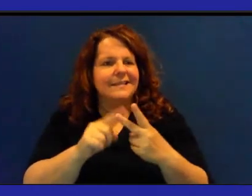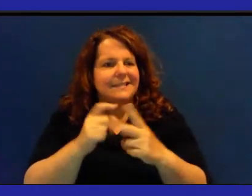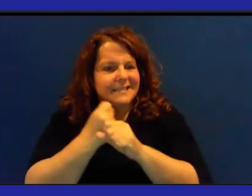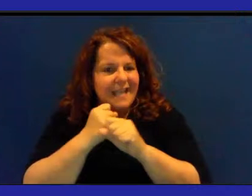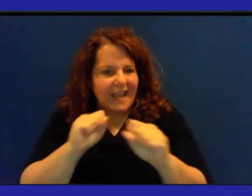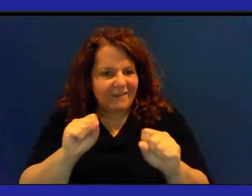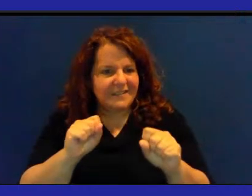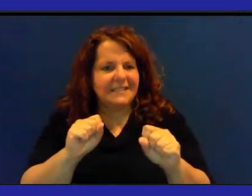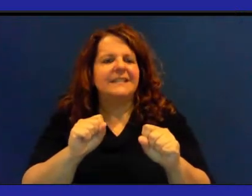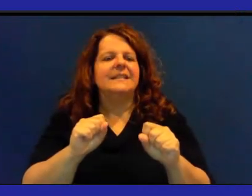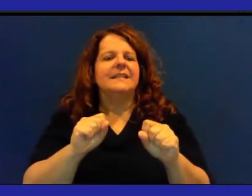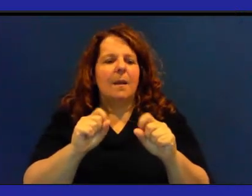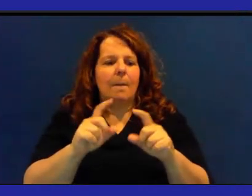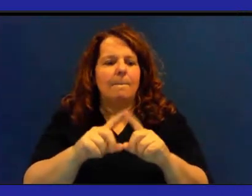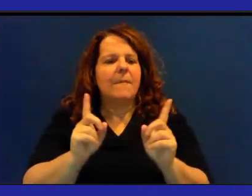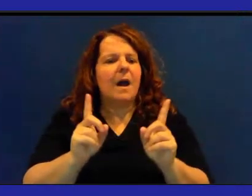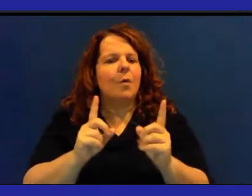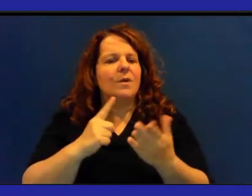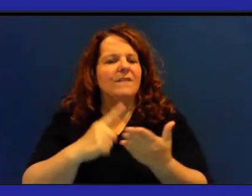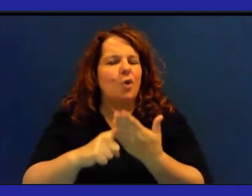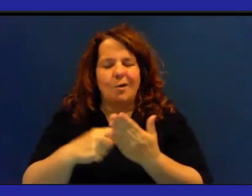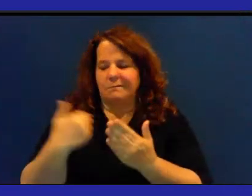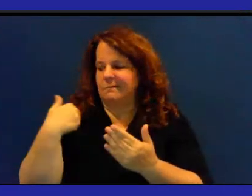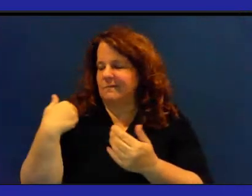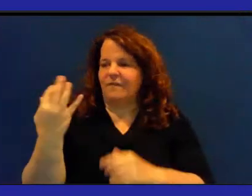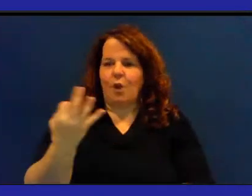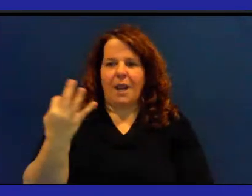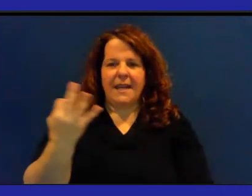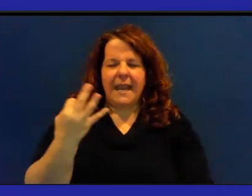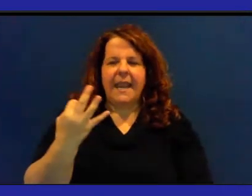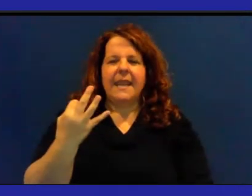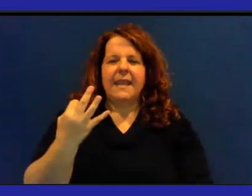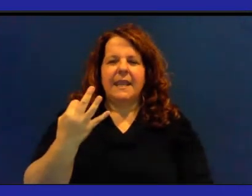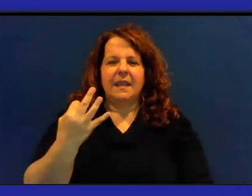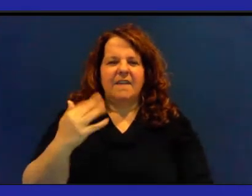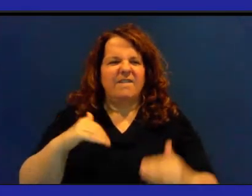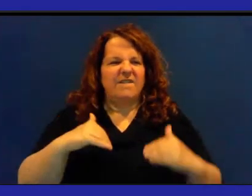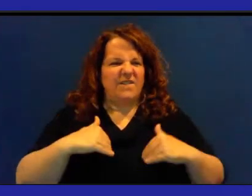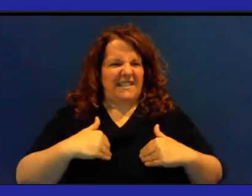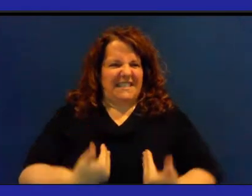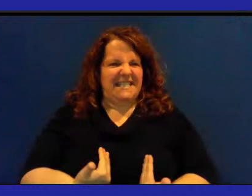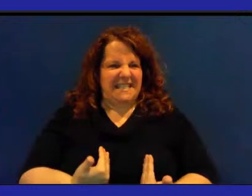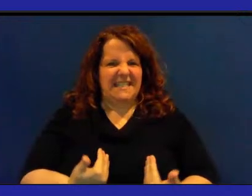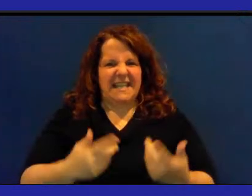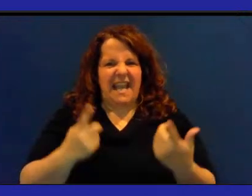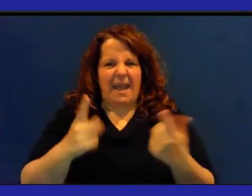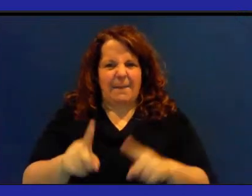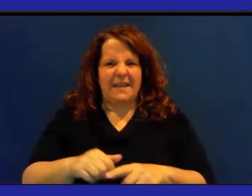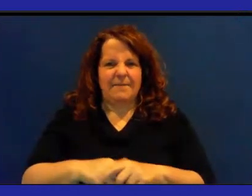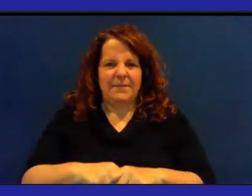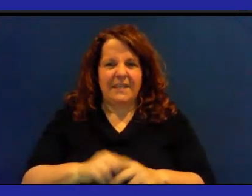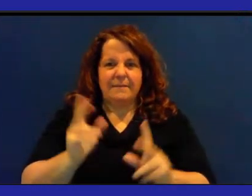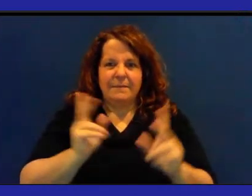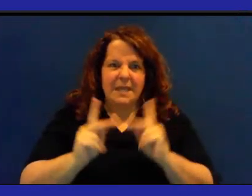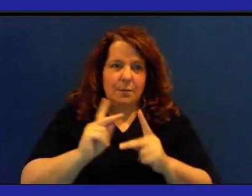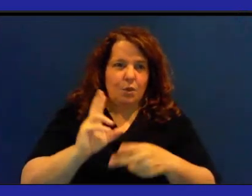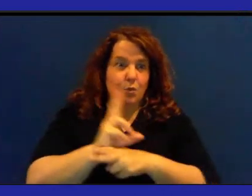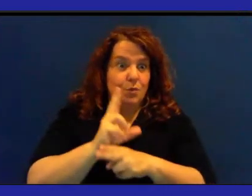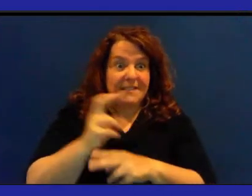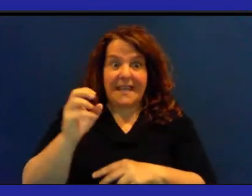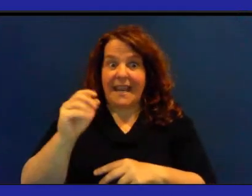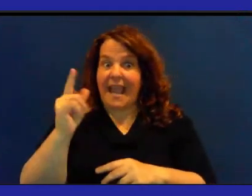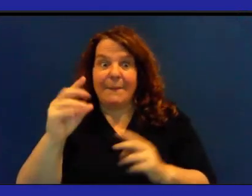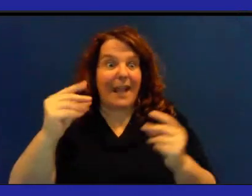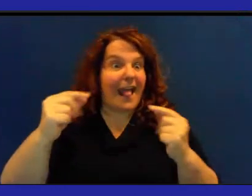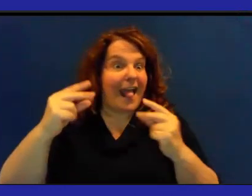that, things that we've discussed on Friday is some of the fatigue that we're getting, right? If you're just using Epic out of the box, it's a lot